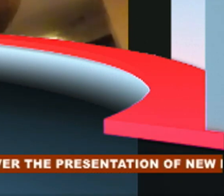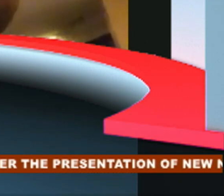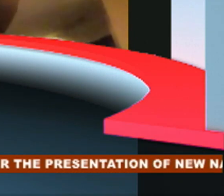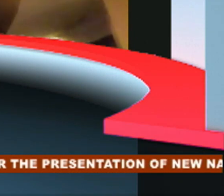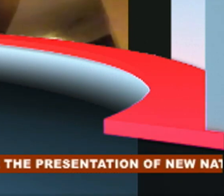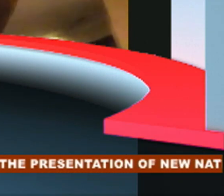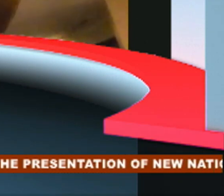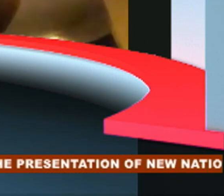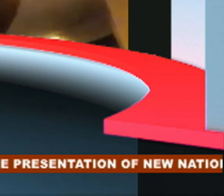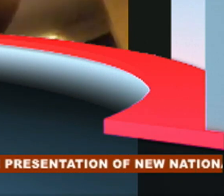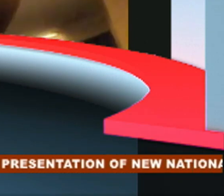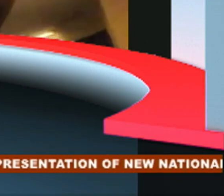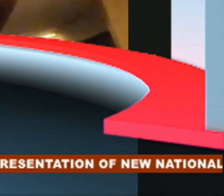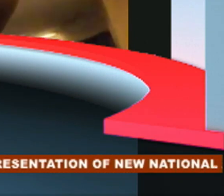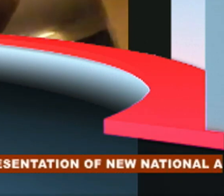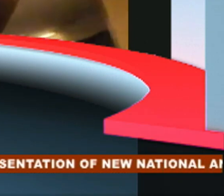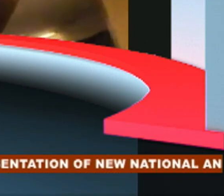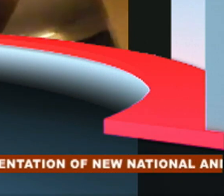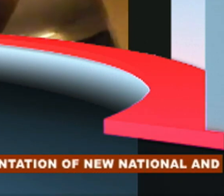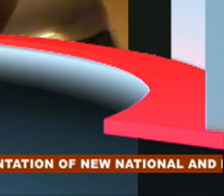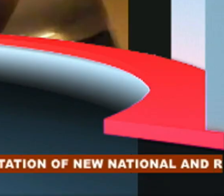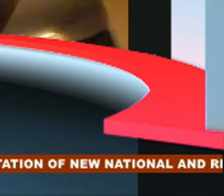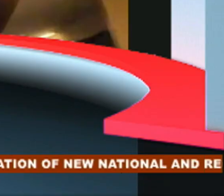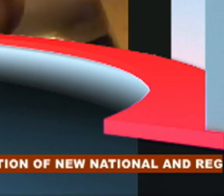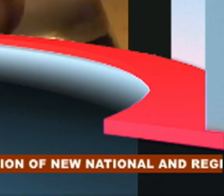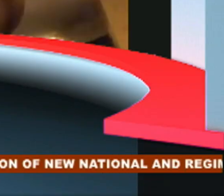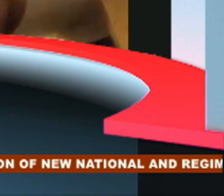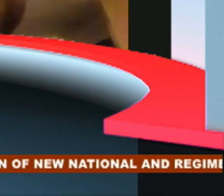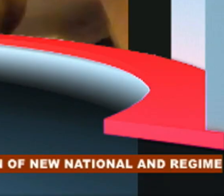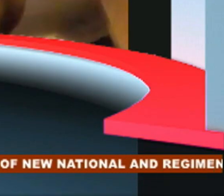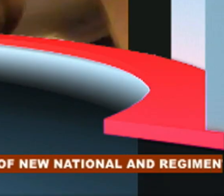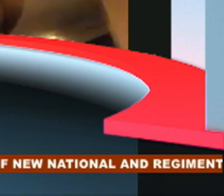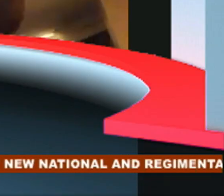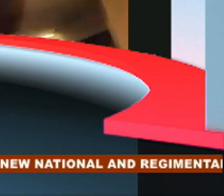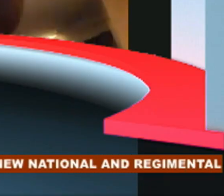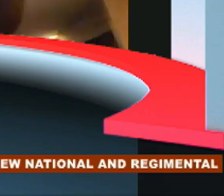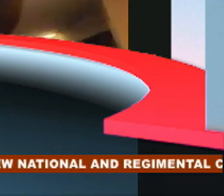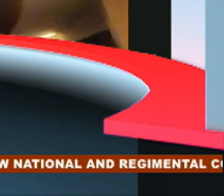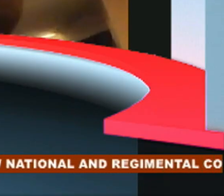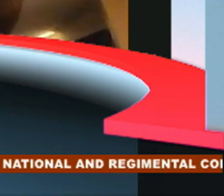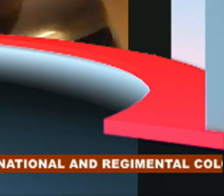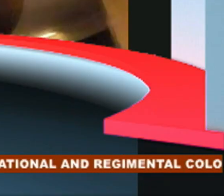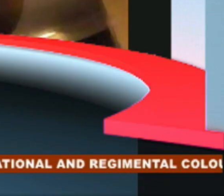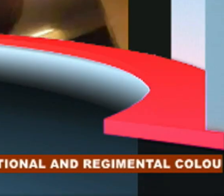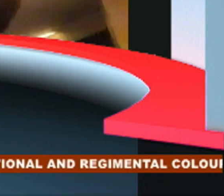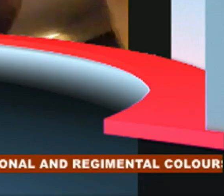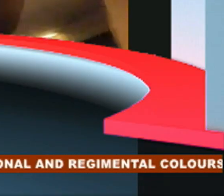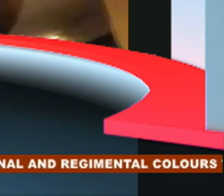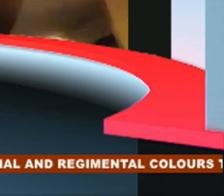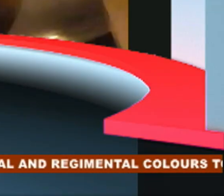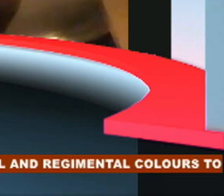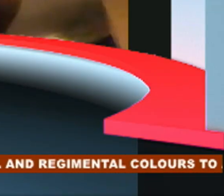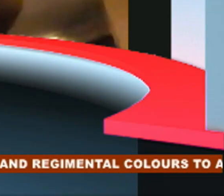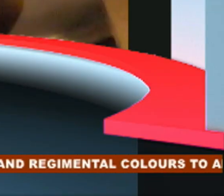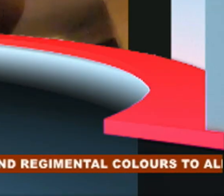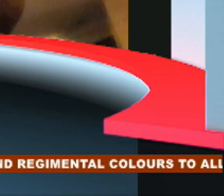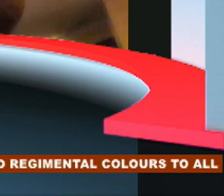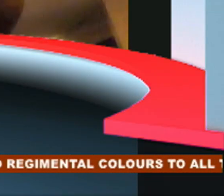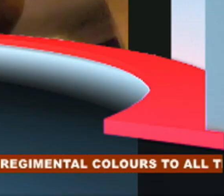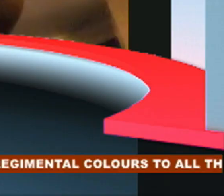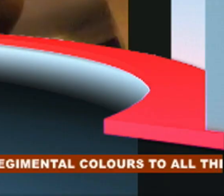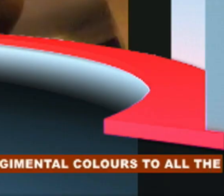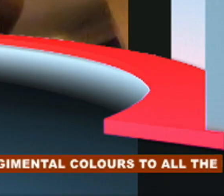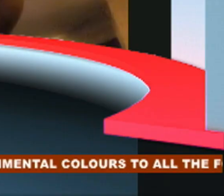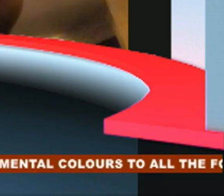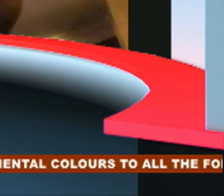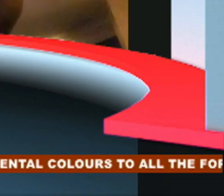home. Thank you. Everybody will bring it back. That's the directives. Nigerians are looking forward to that. Thank you so much, DG Nema, for updating